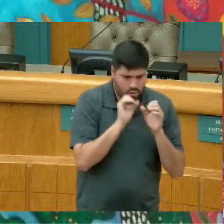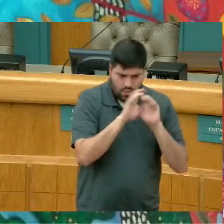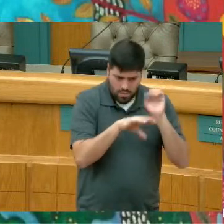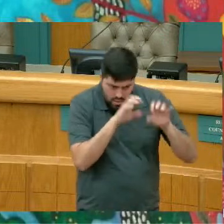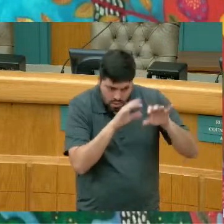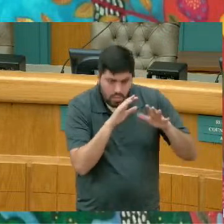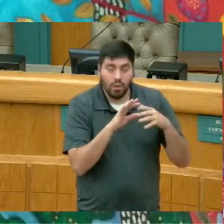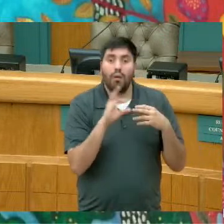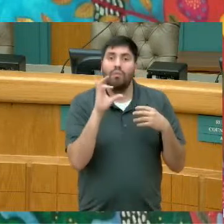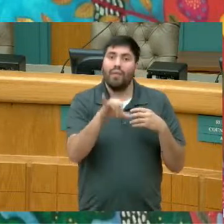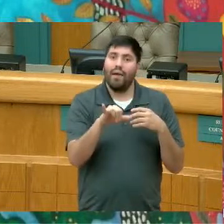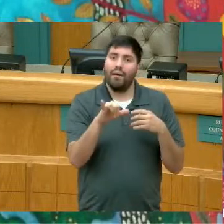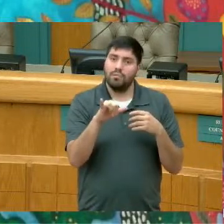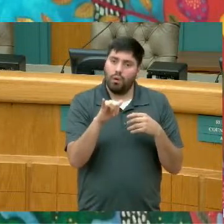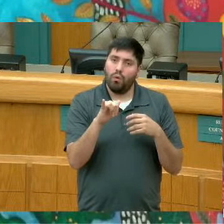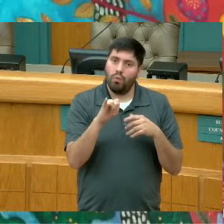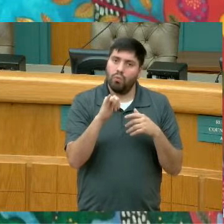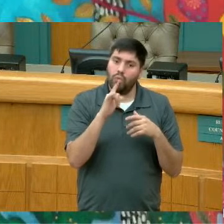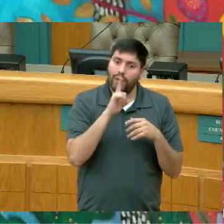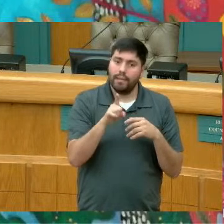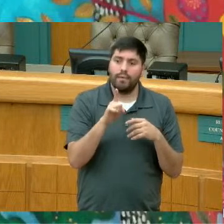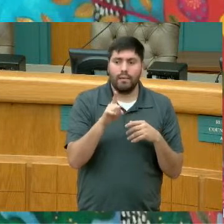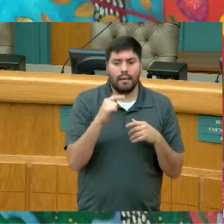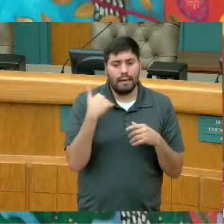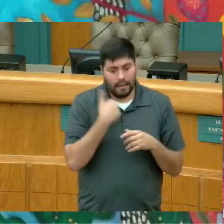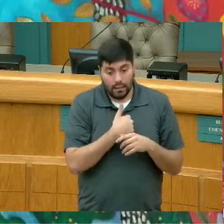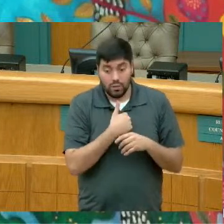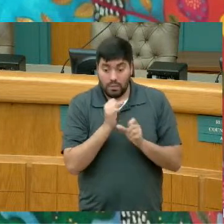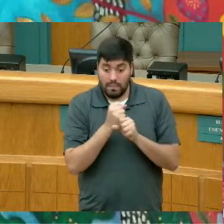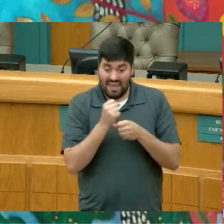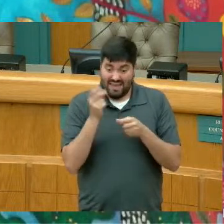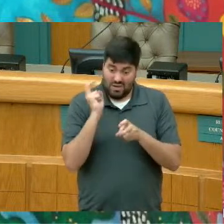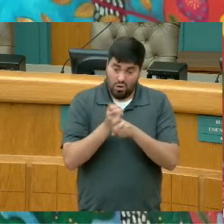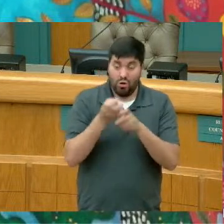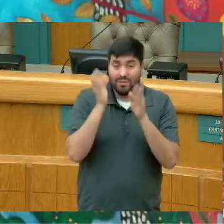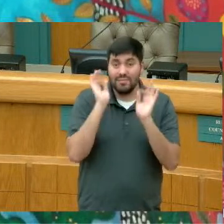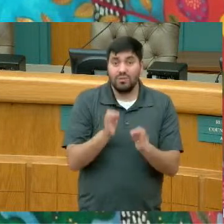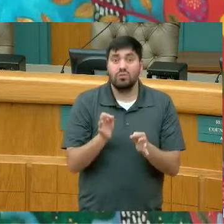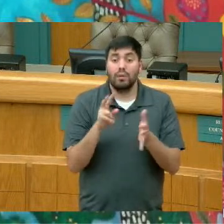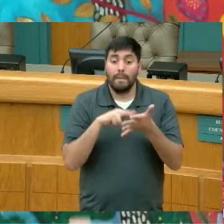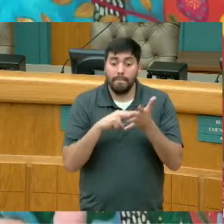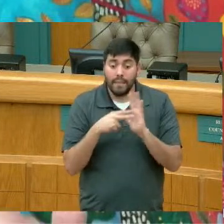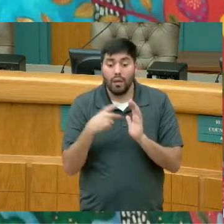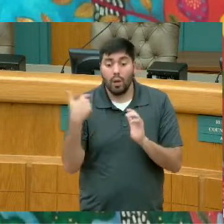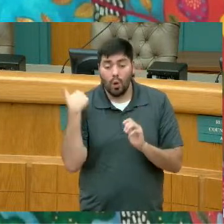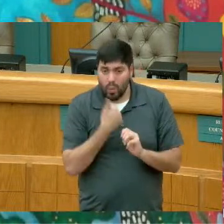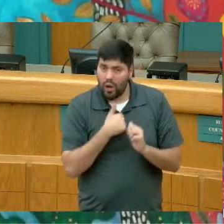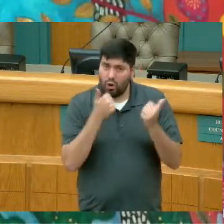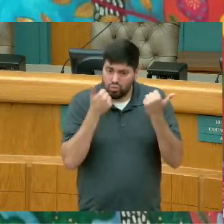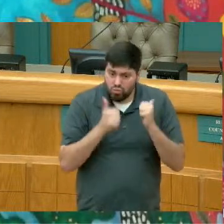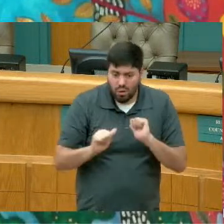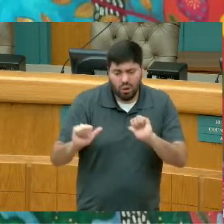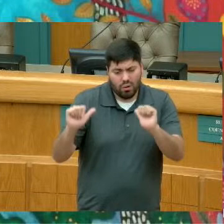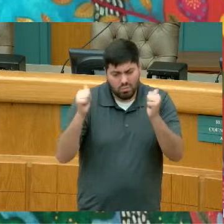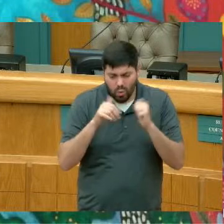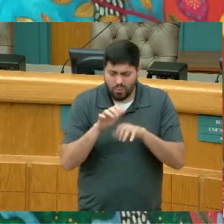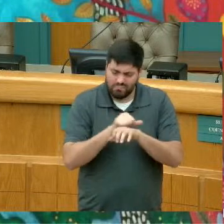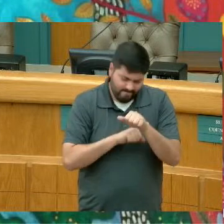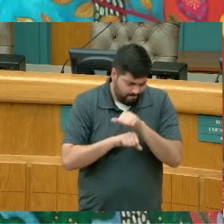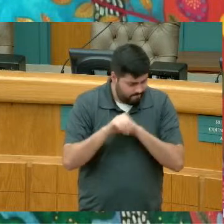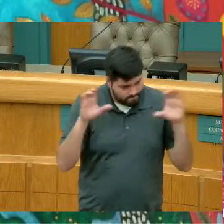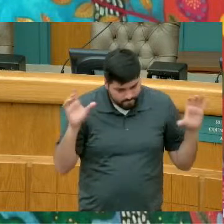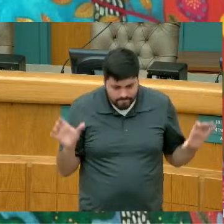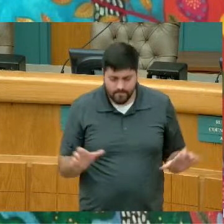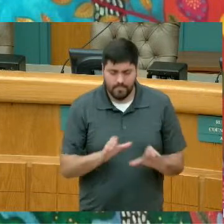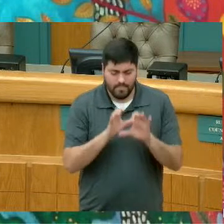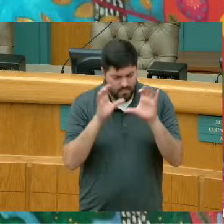of us who have to make these difficult decisions to be able to say that we are doing everything we can,